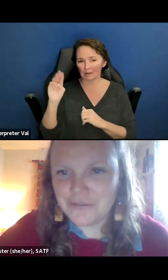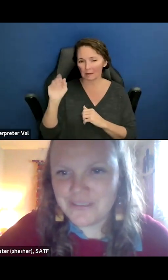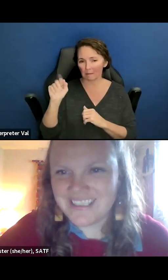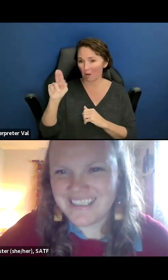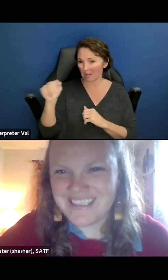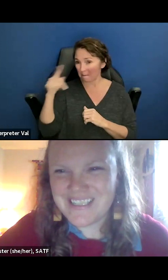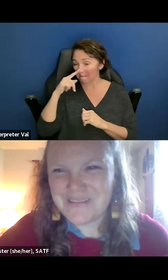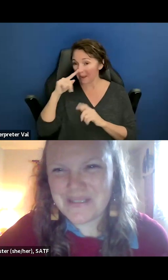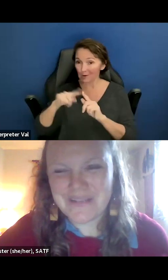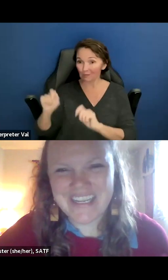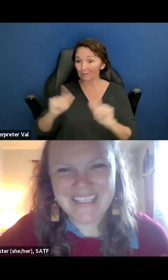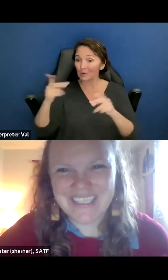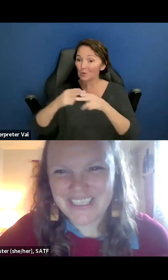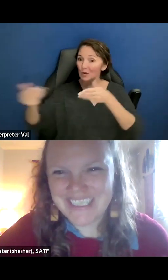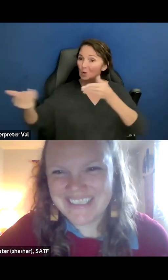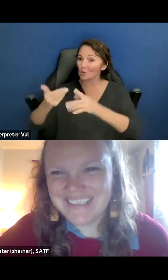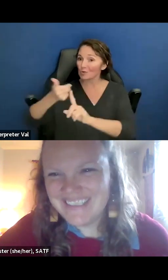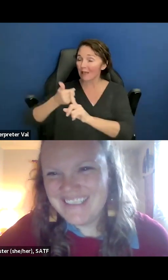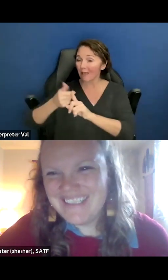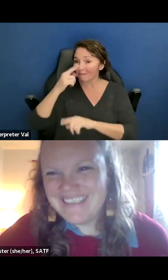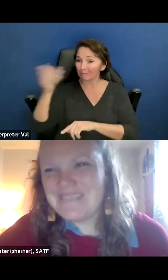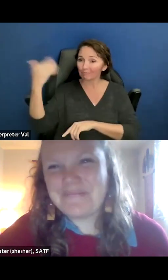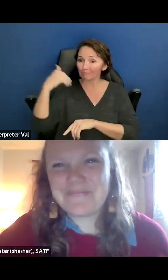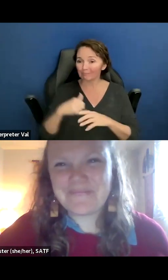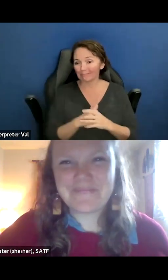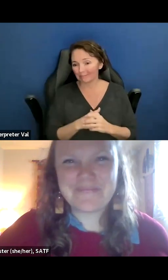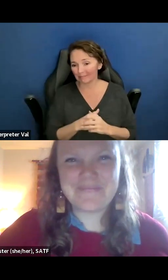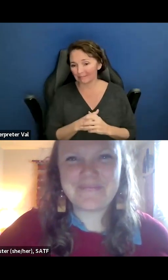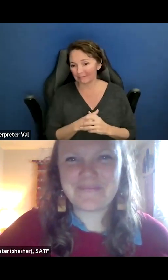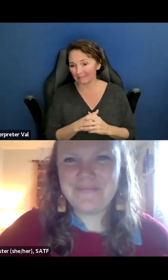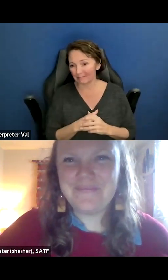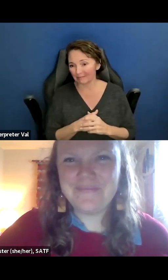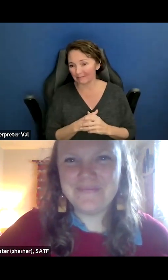invite you to do a quick introduction?